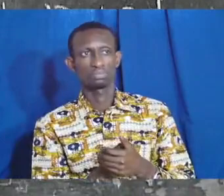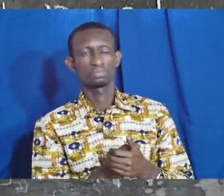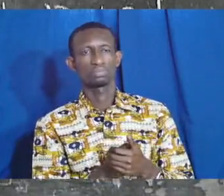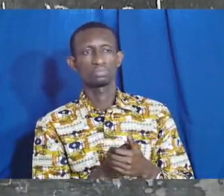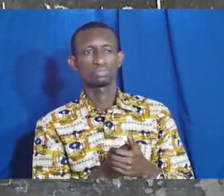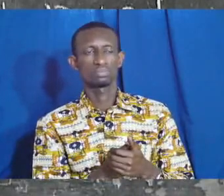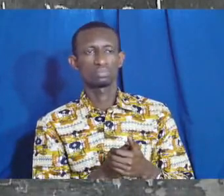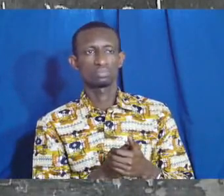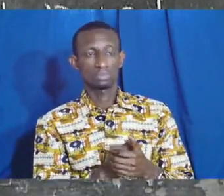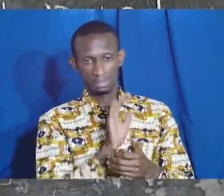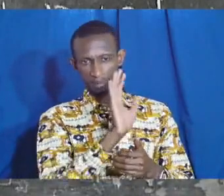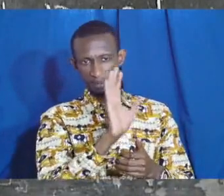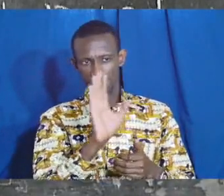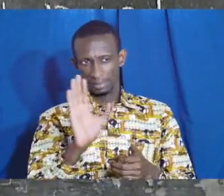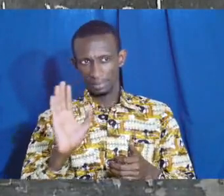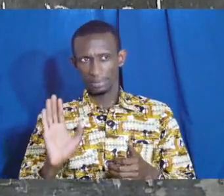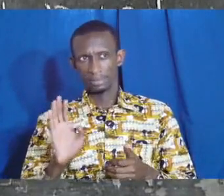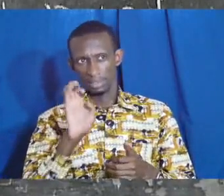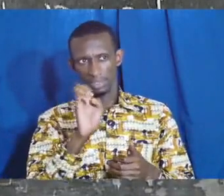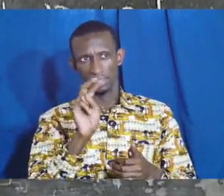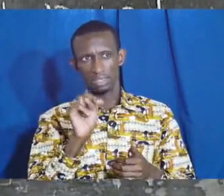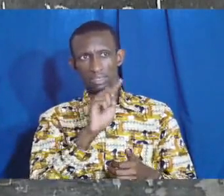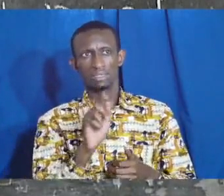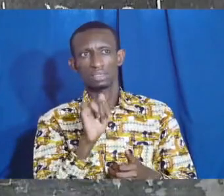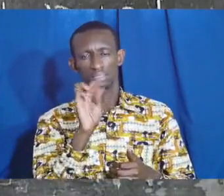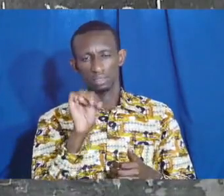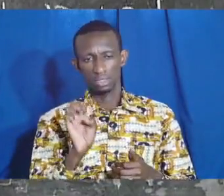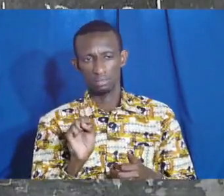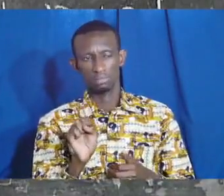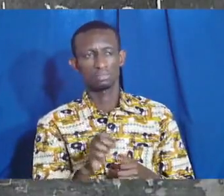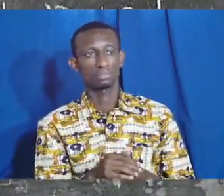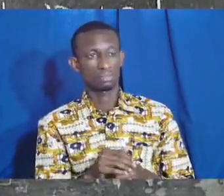Quickly, let's look at the characteristics of enzymes.